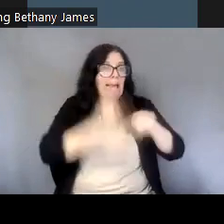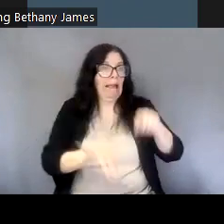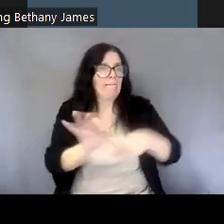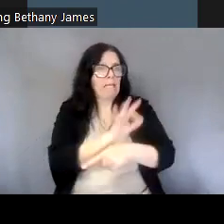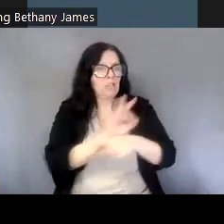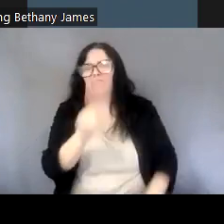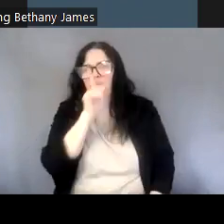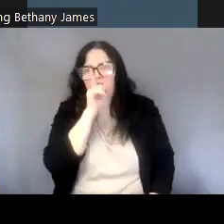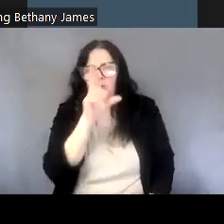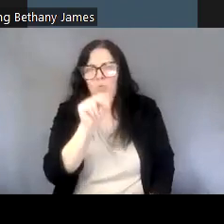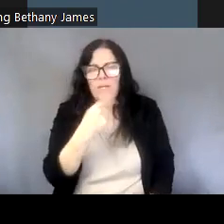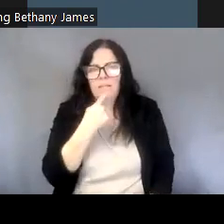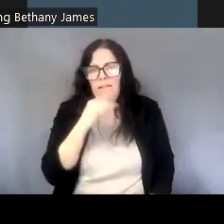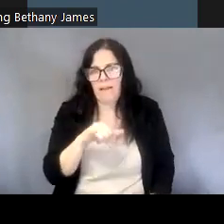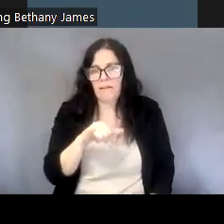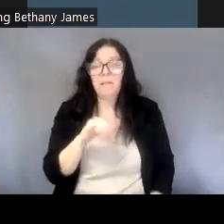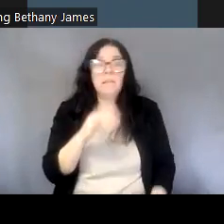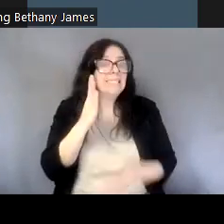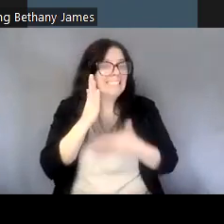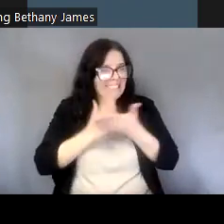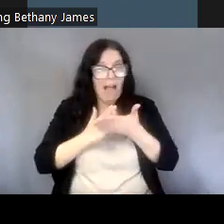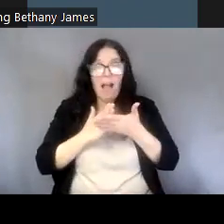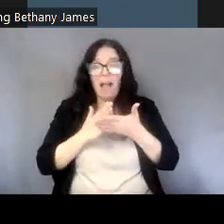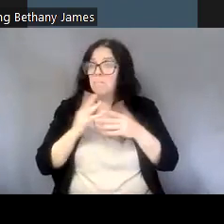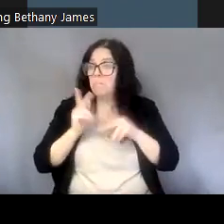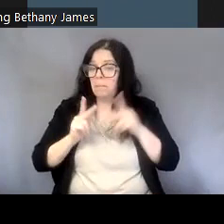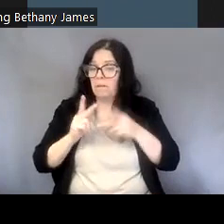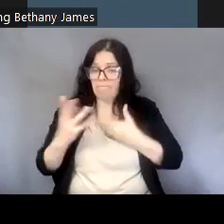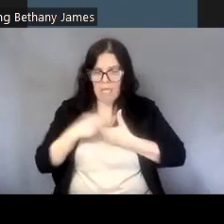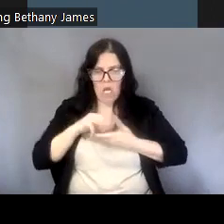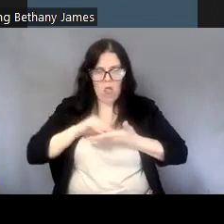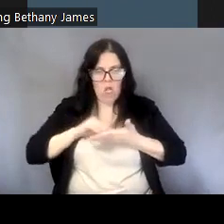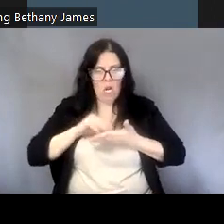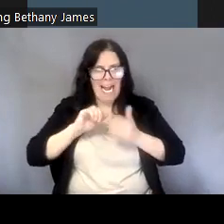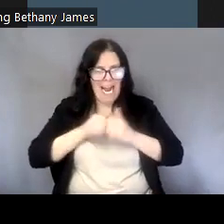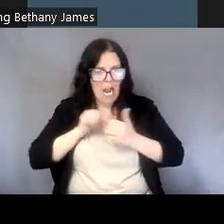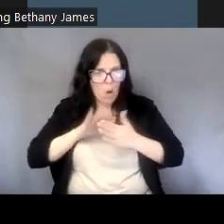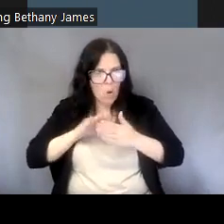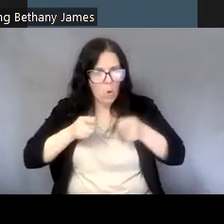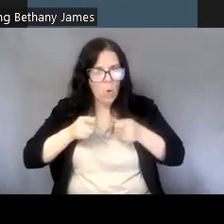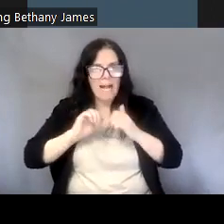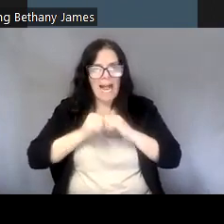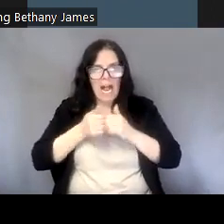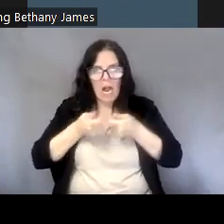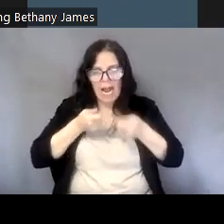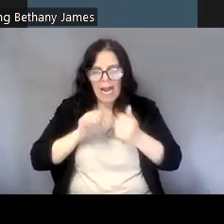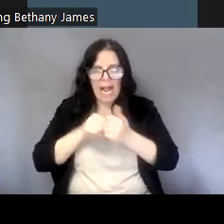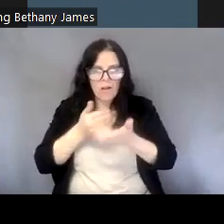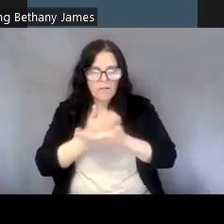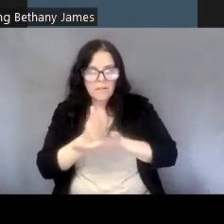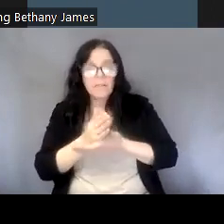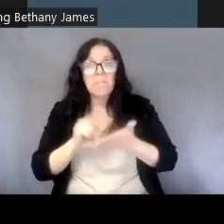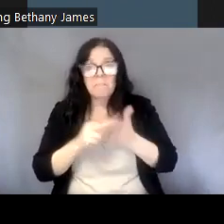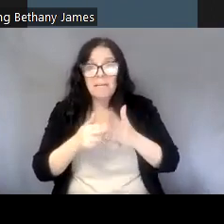can still be functioning well because they've learned coping mechanism, coping strategies that's giving them that ability to